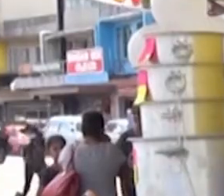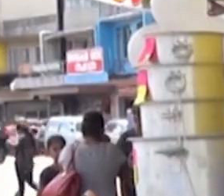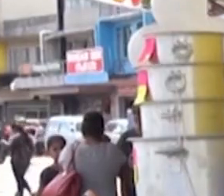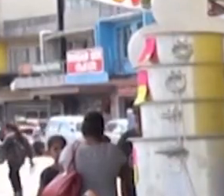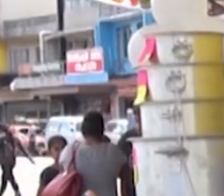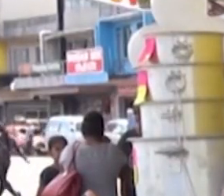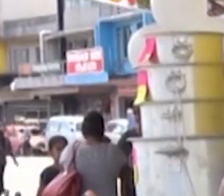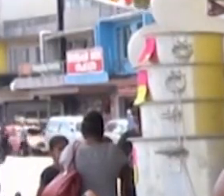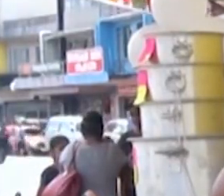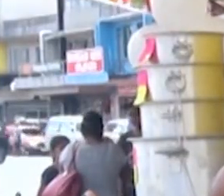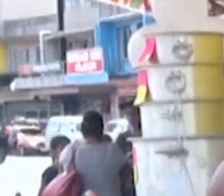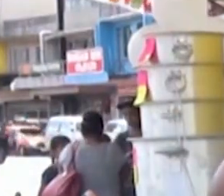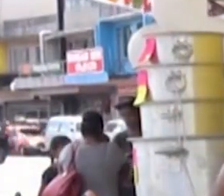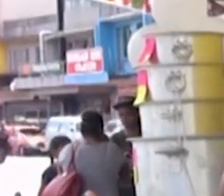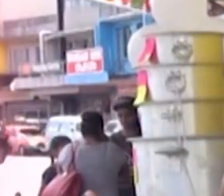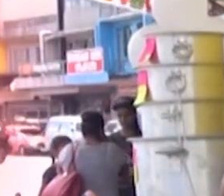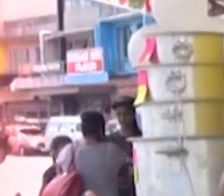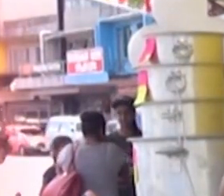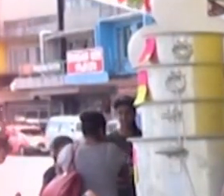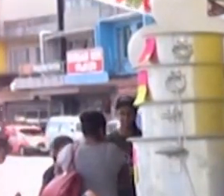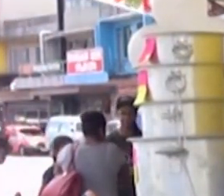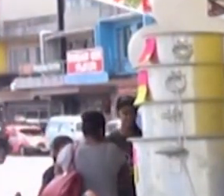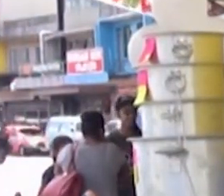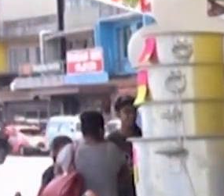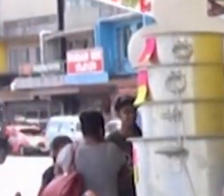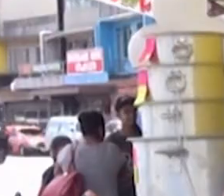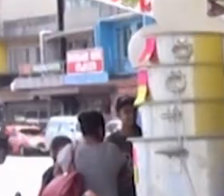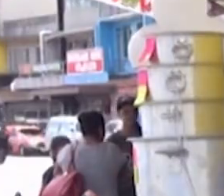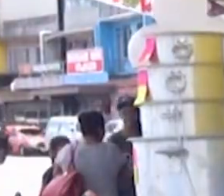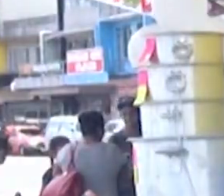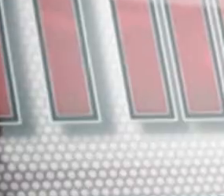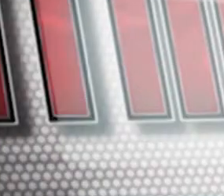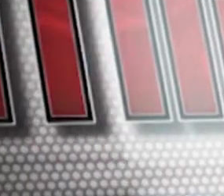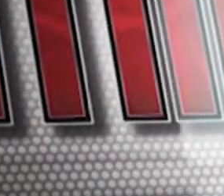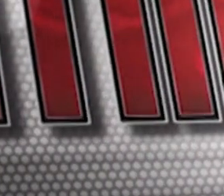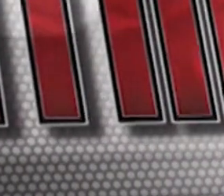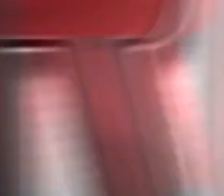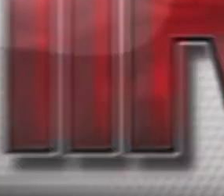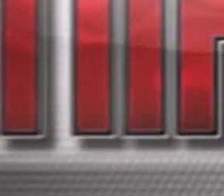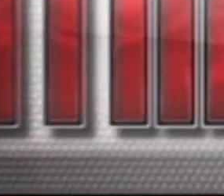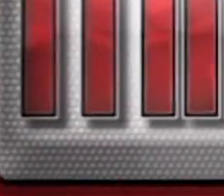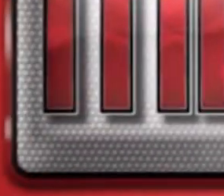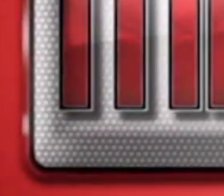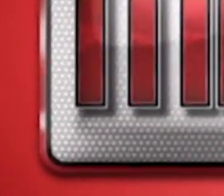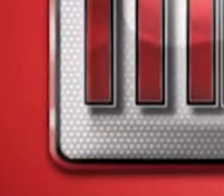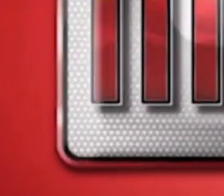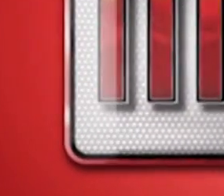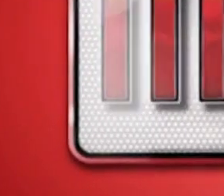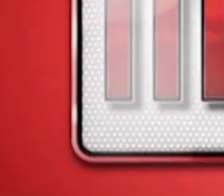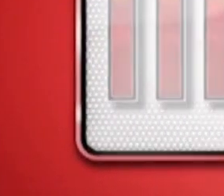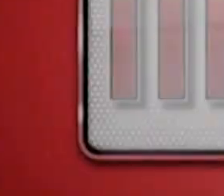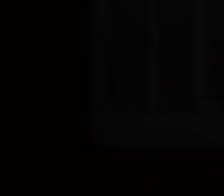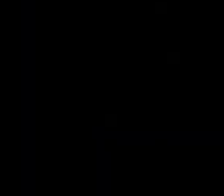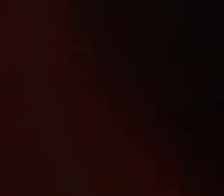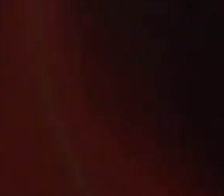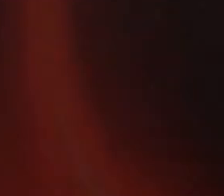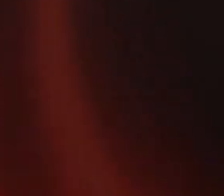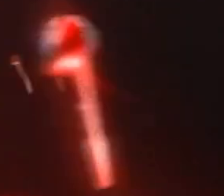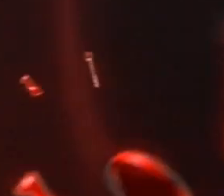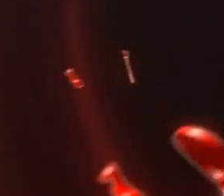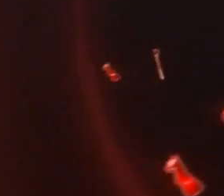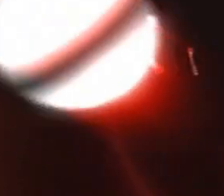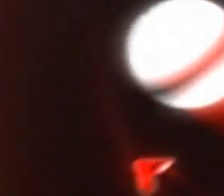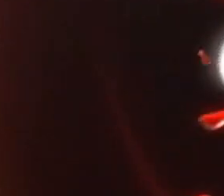My name is Neha and I'm from Kadavi. And Mirchi FM, it's hot. Mirchi FM, it's hot.